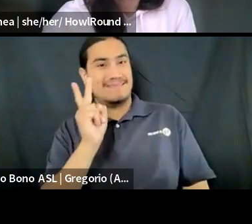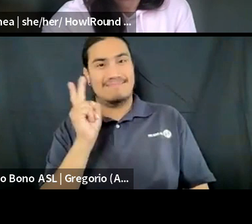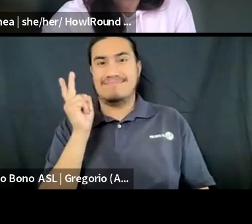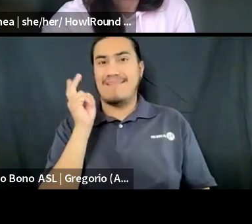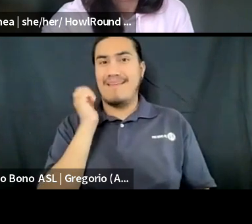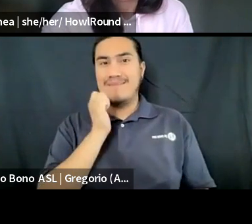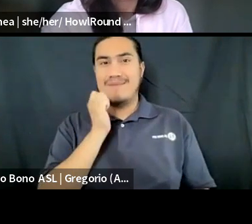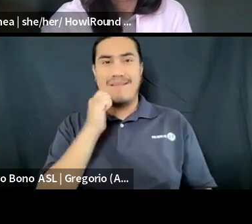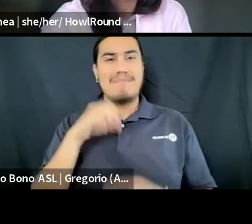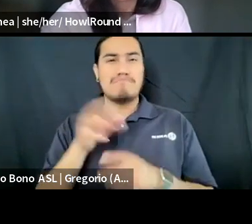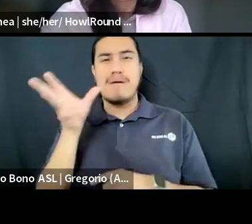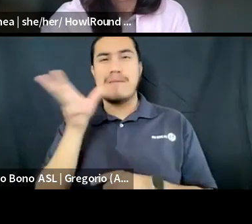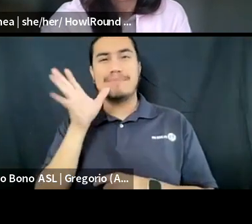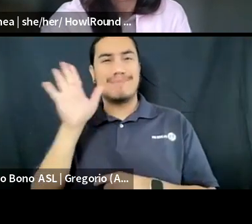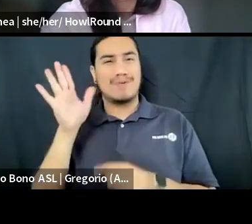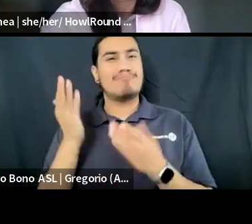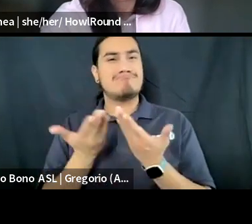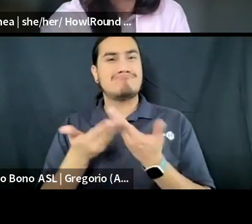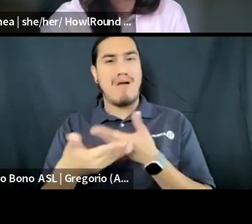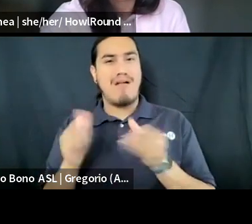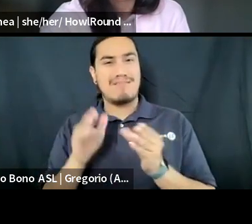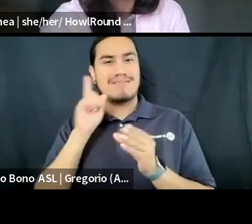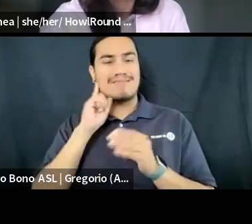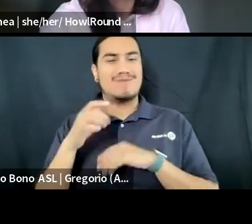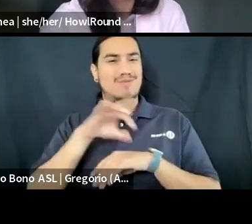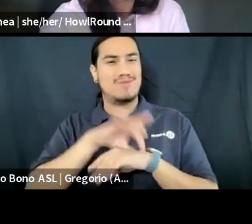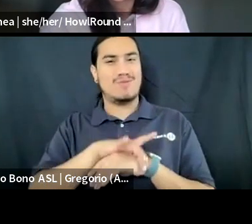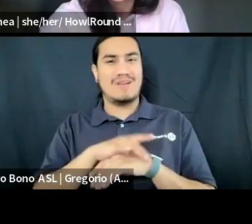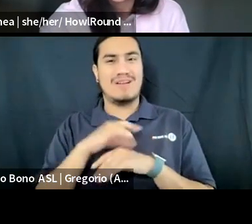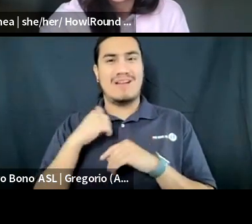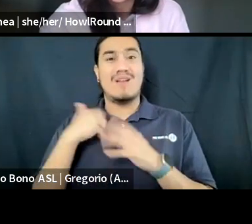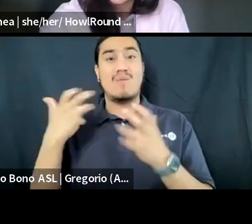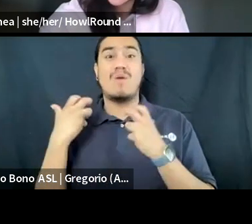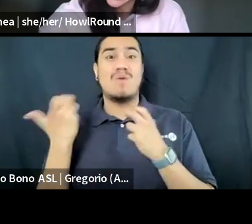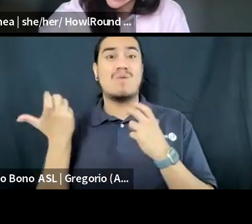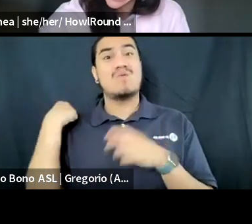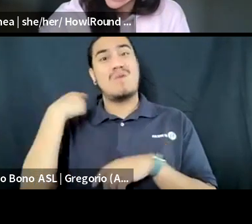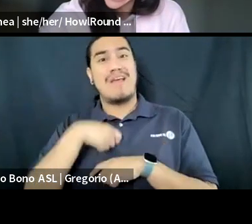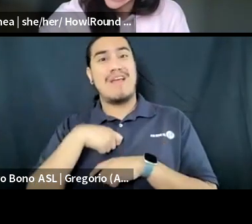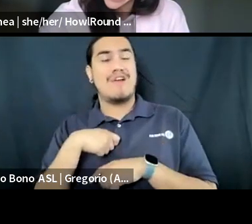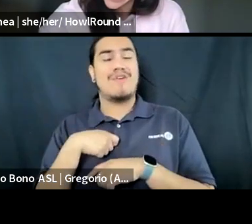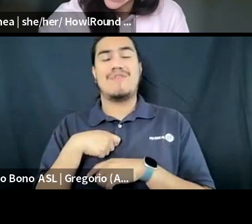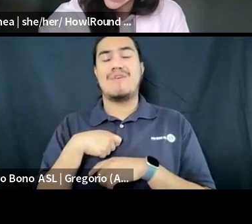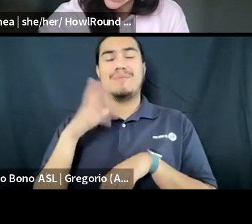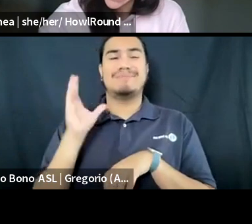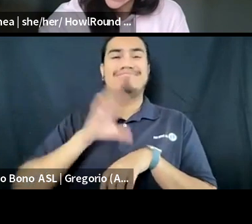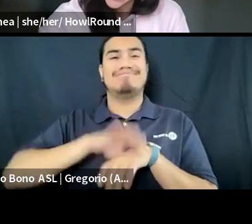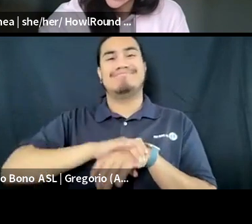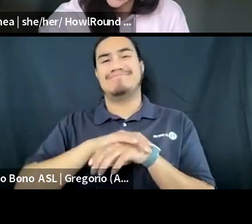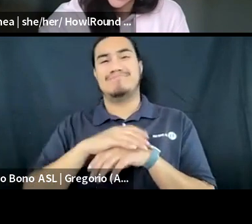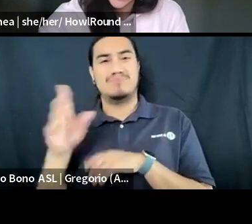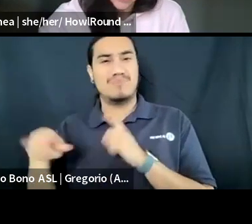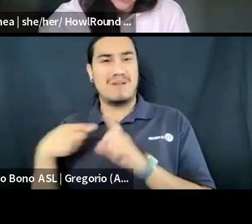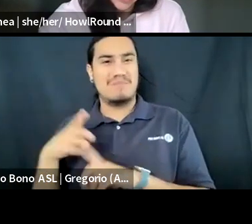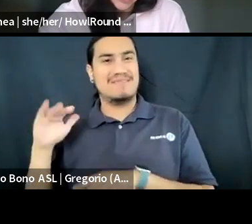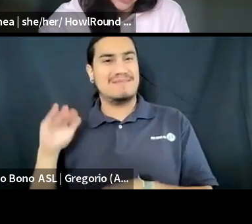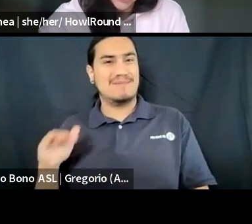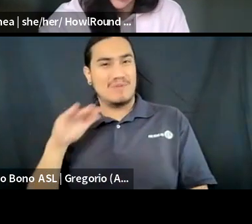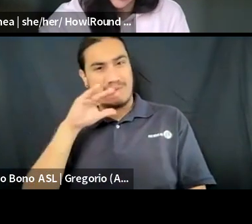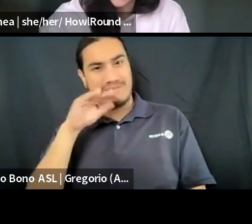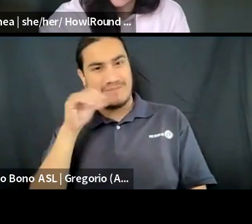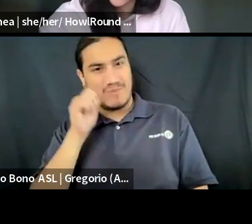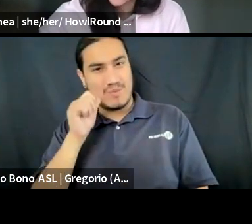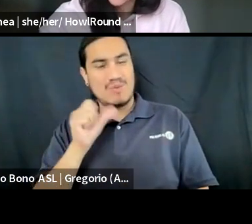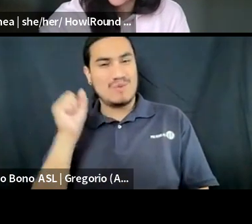box. Yeah. And I wanted to wear it. I'd always put it on as a little girl. And so I have it and